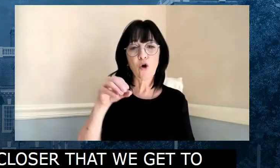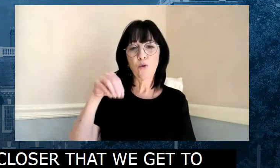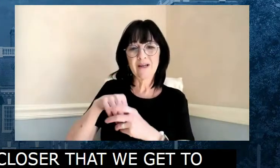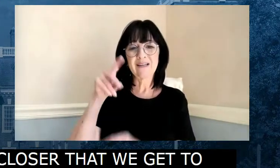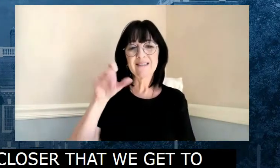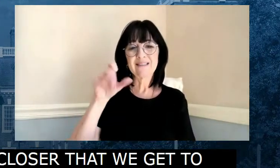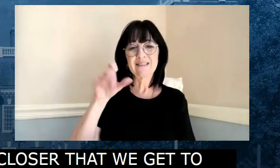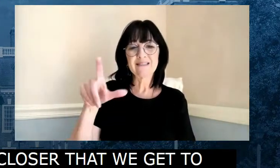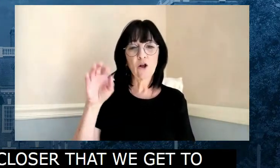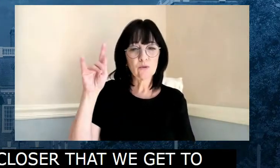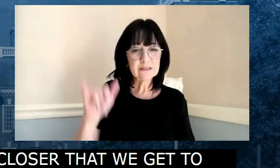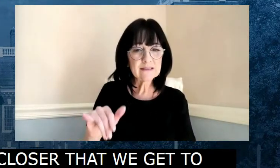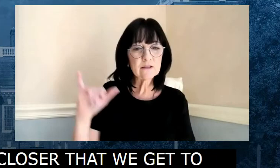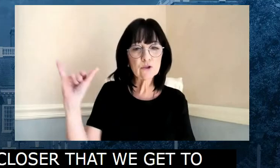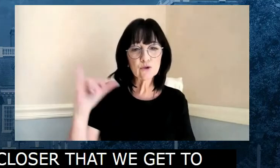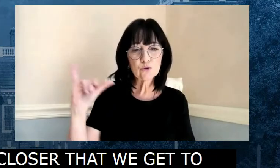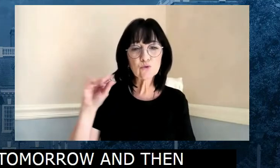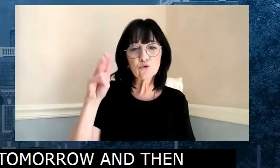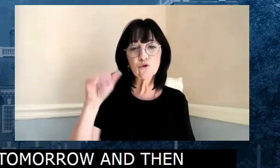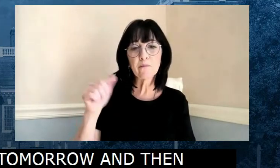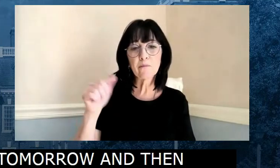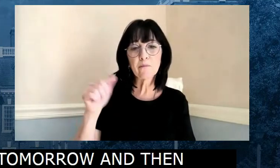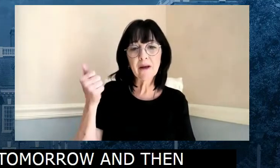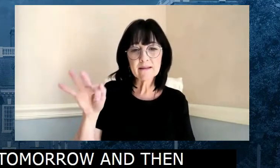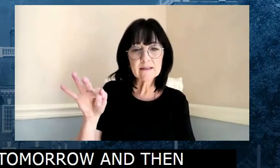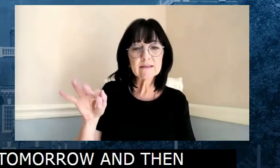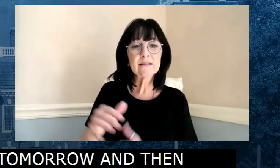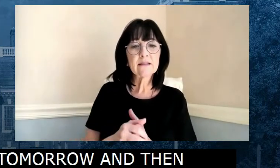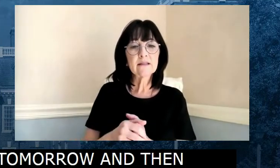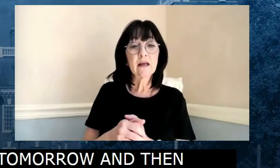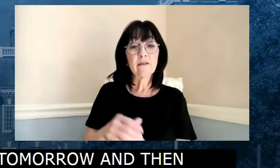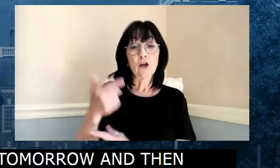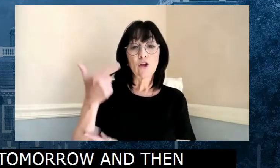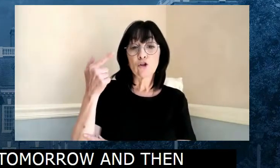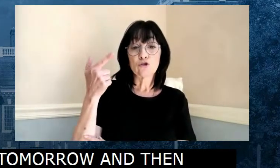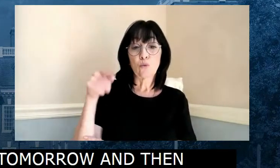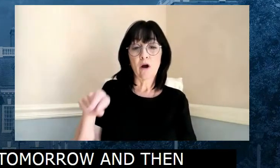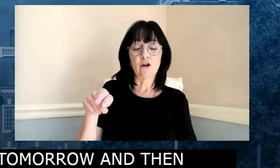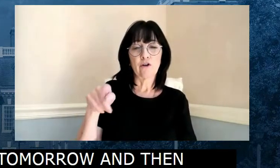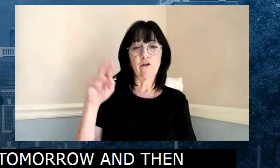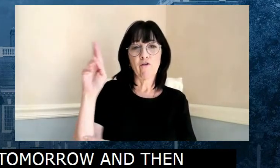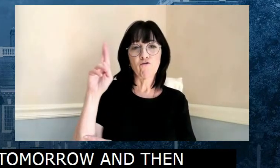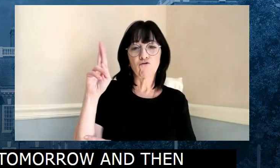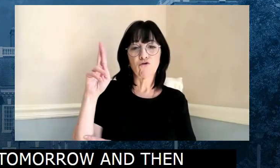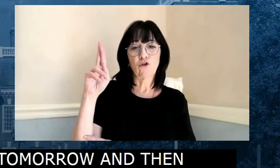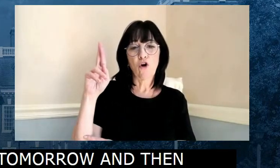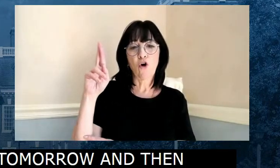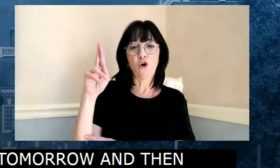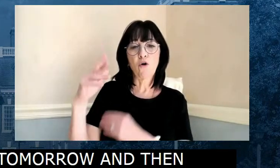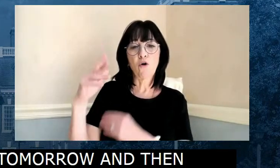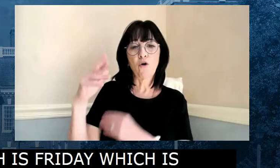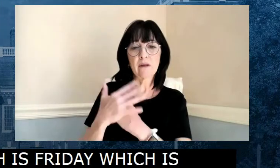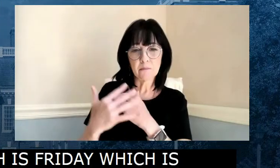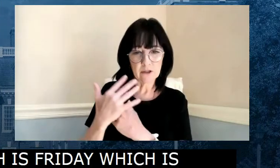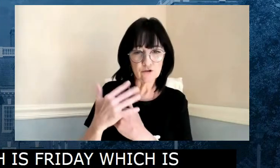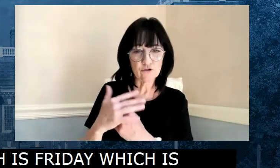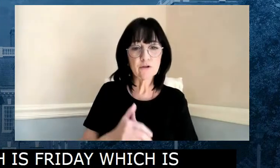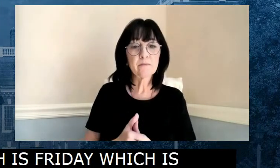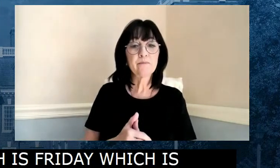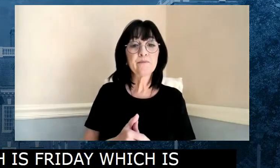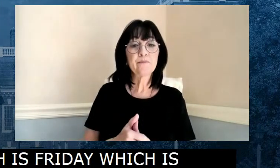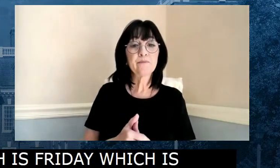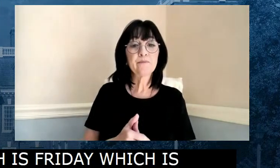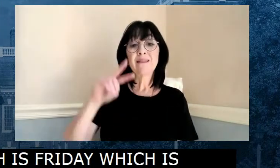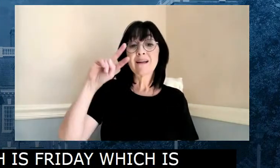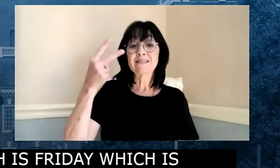Center on the 21st, which is Friday, which is actually in partnership with a hiring fair that they have. And then they have a second dose event